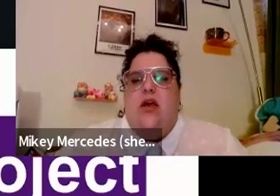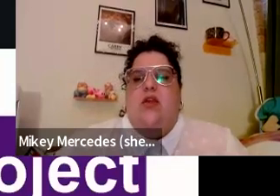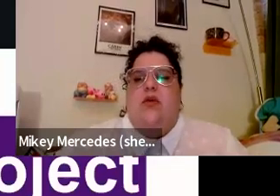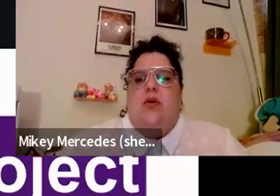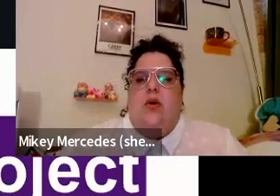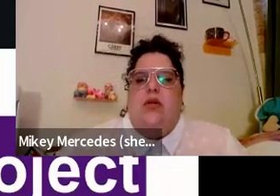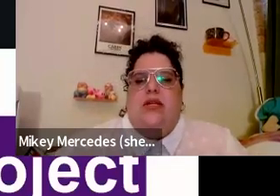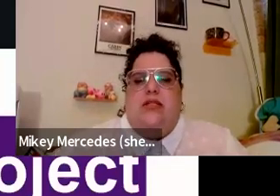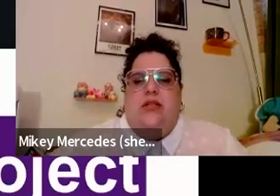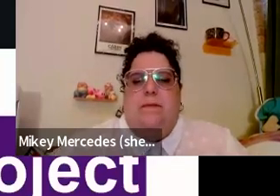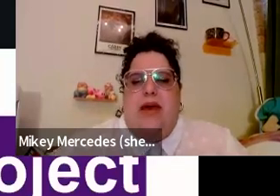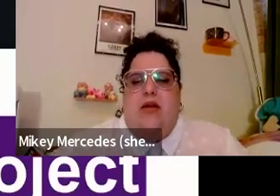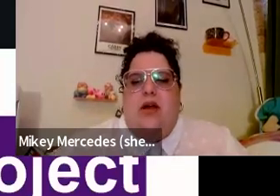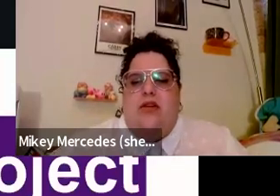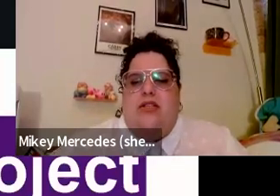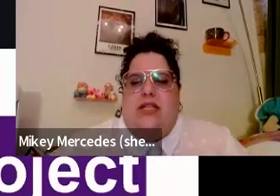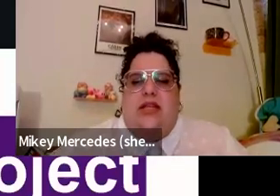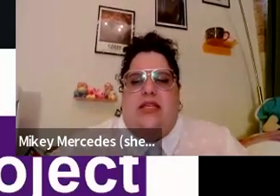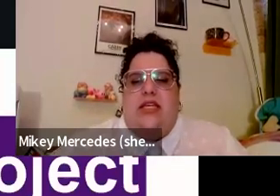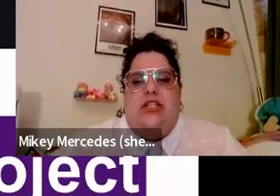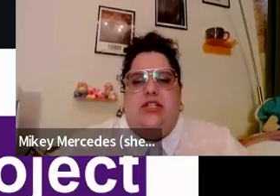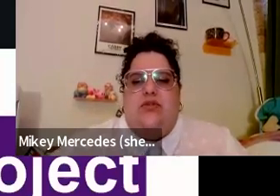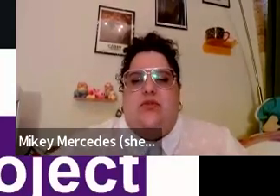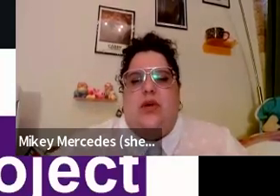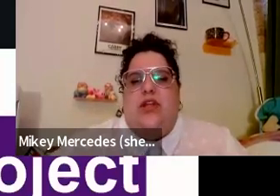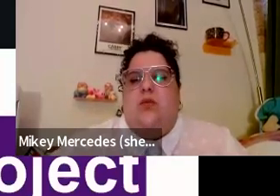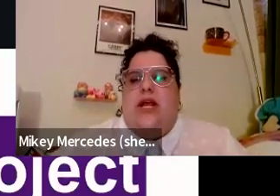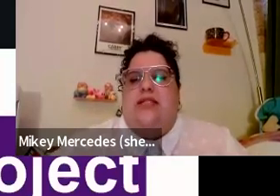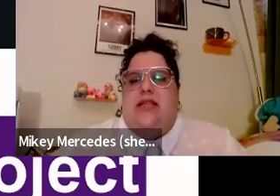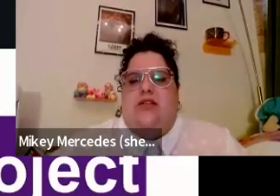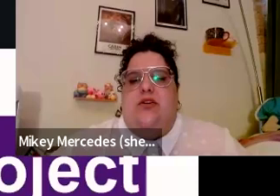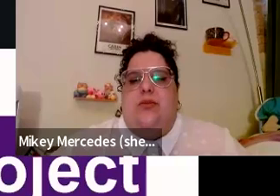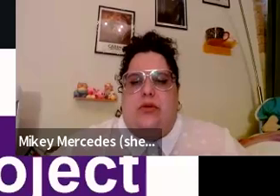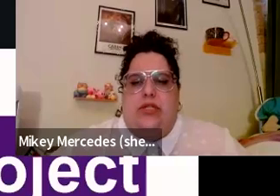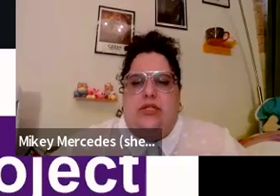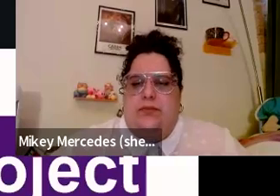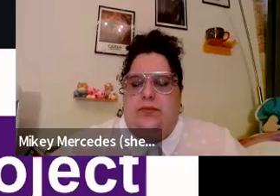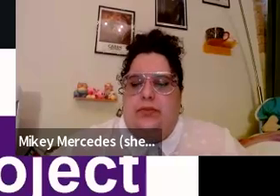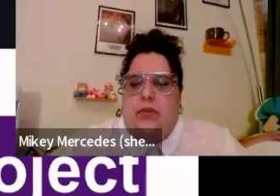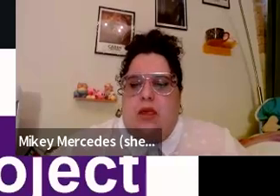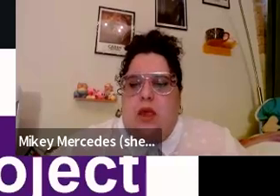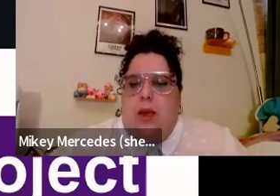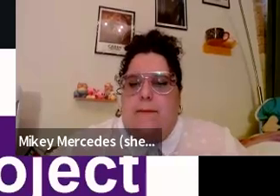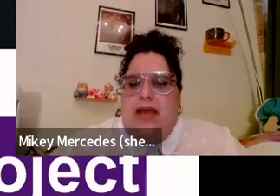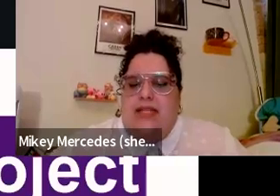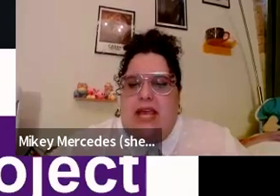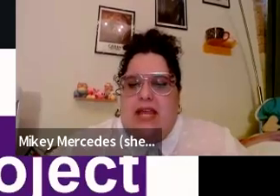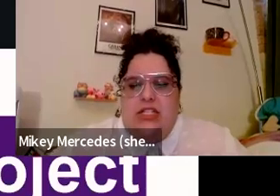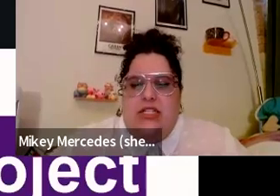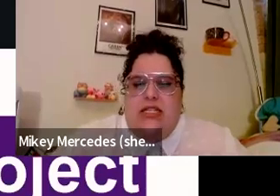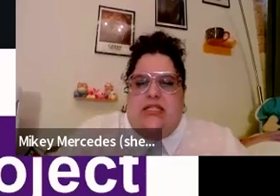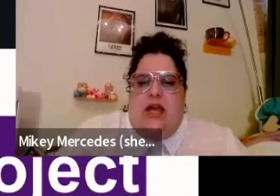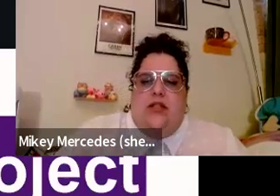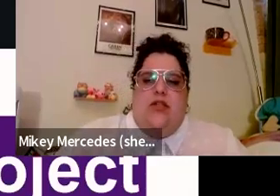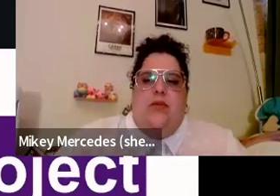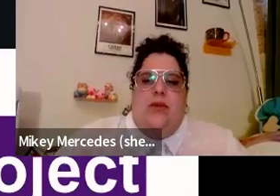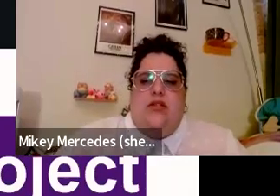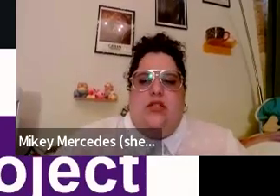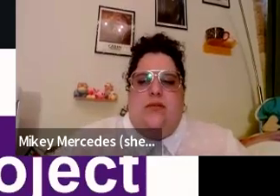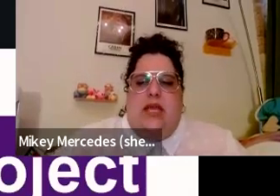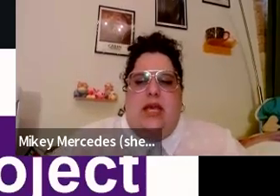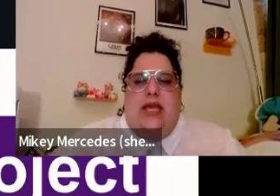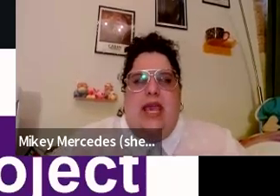anti-discrimination law in several cities. And I cannot think of anything more counterproductive than allowing